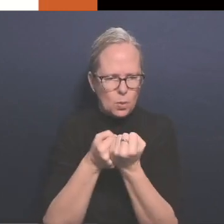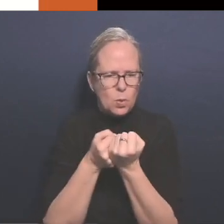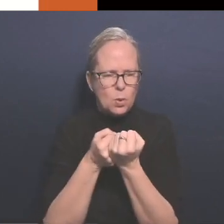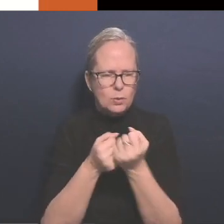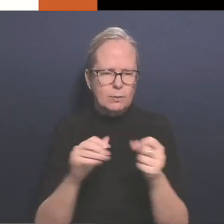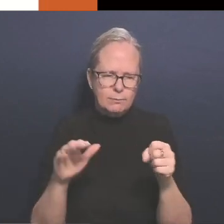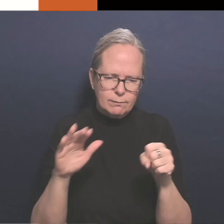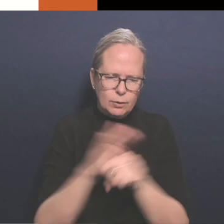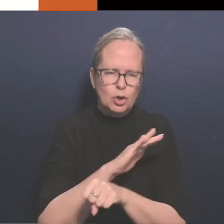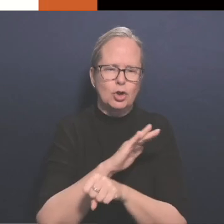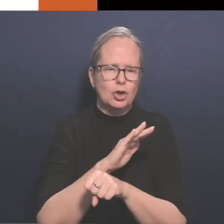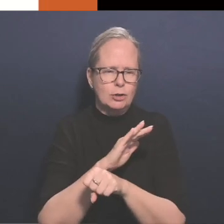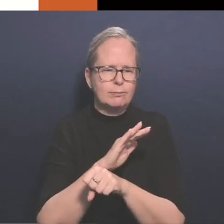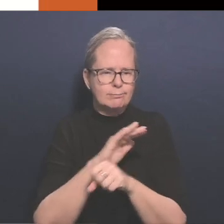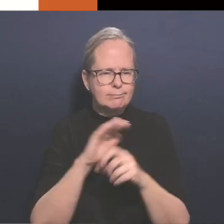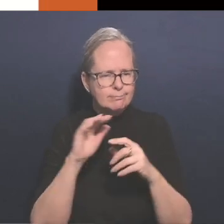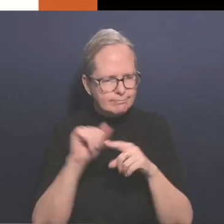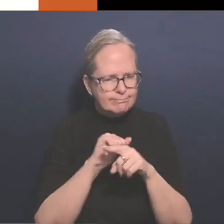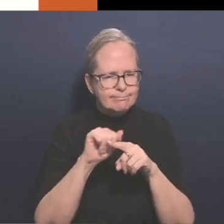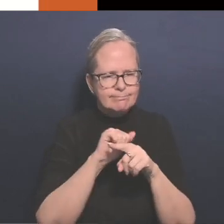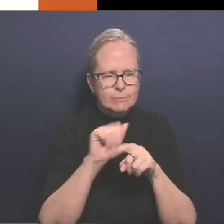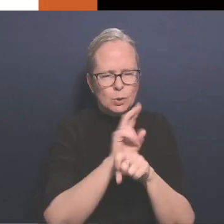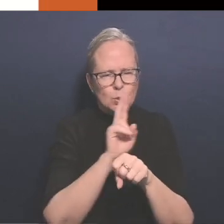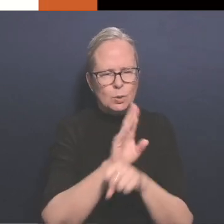off the top.